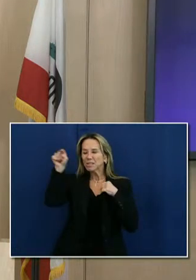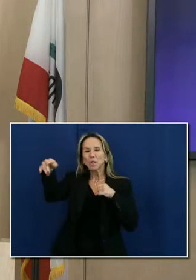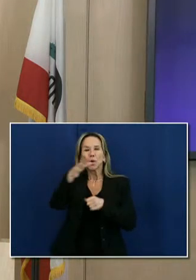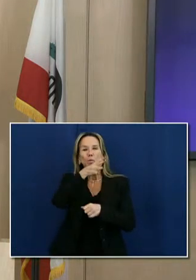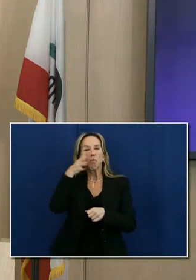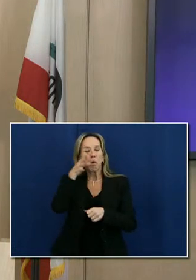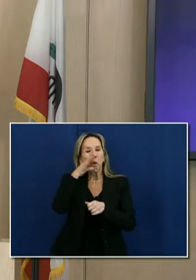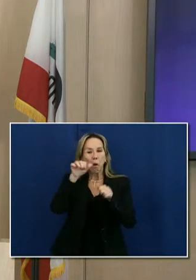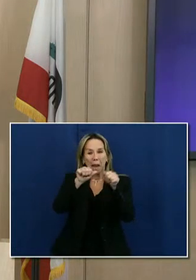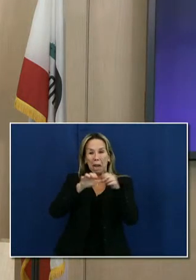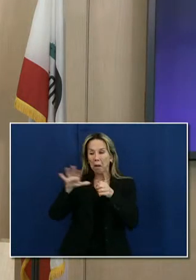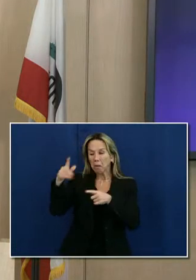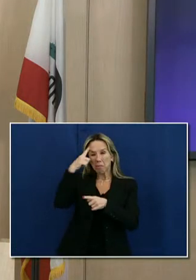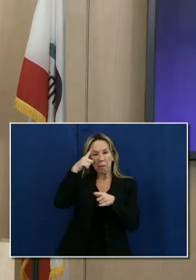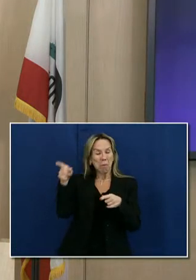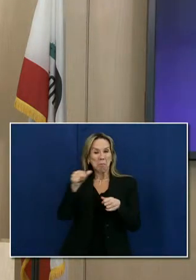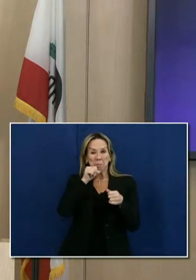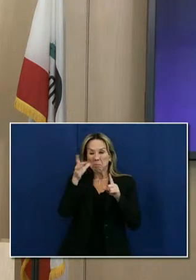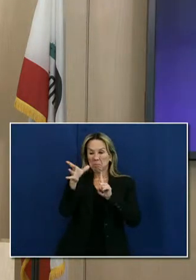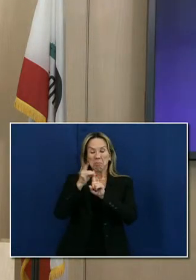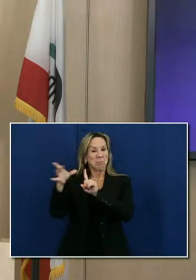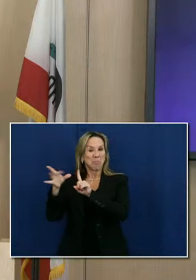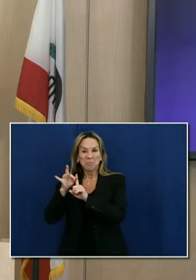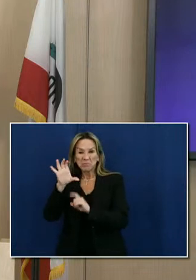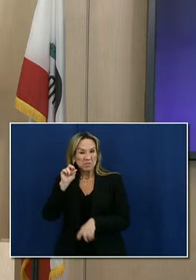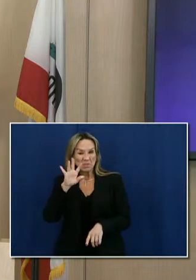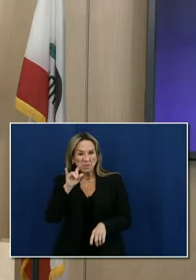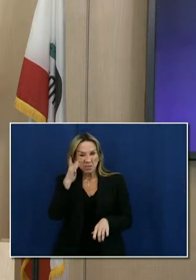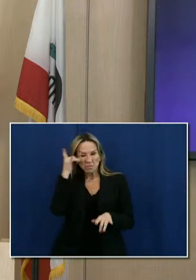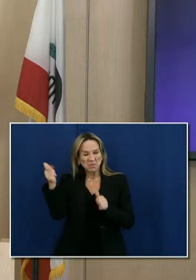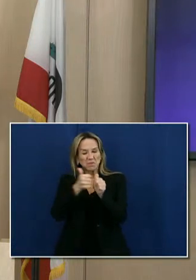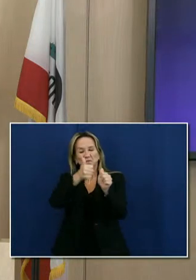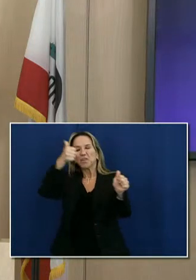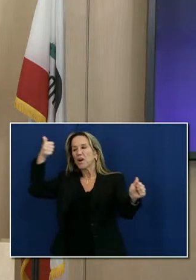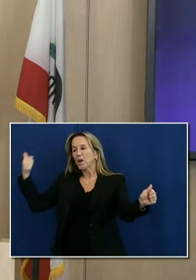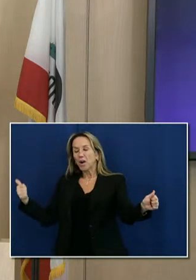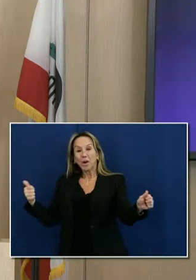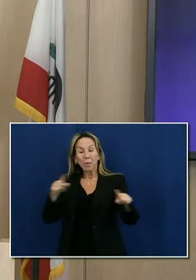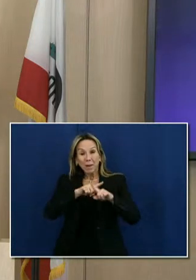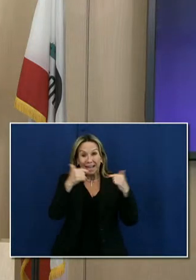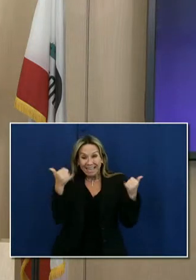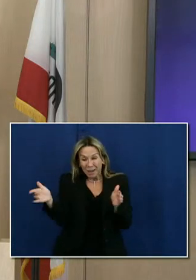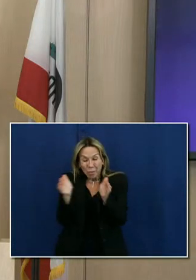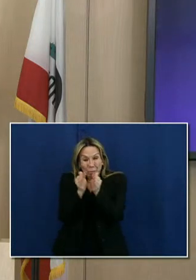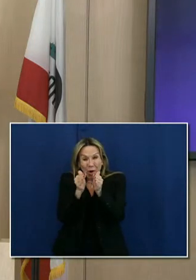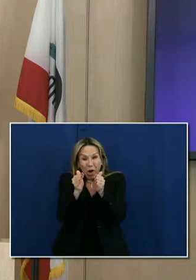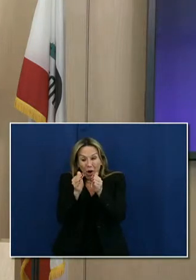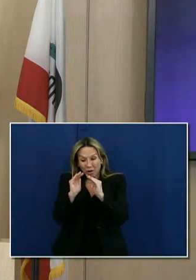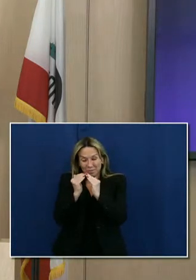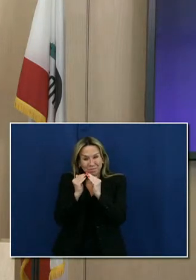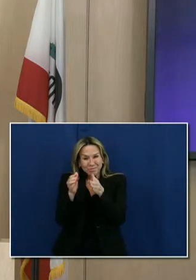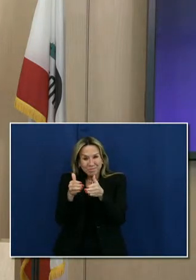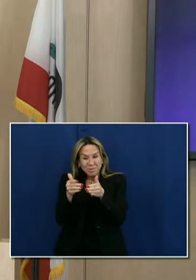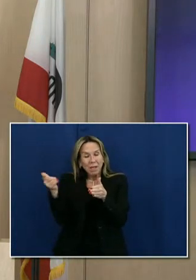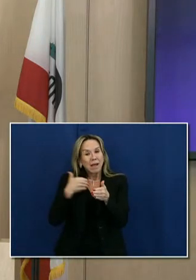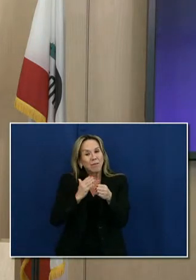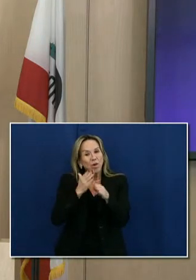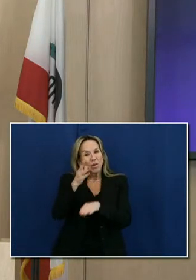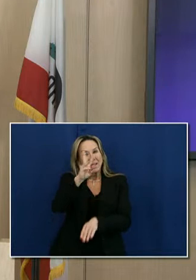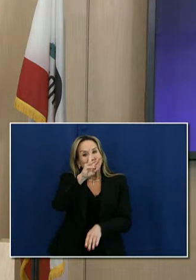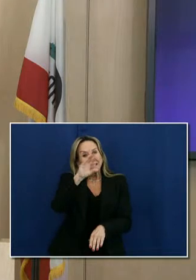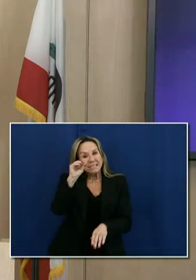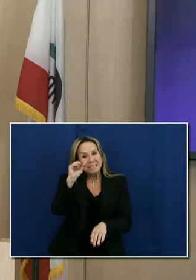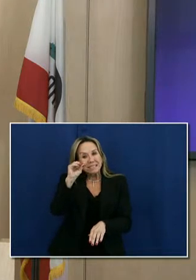low impacts from COVID, but in this small rural county, their case count is now over 60 cases